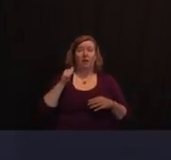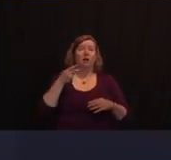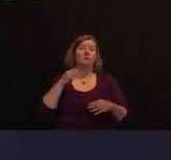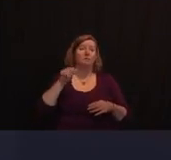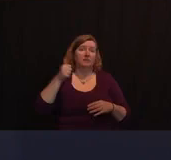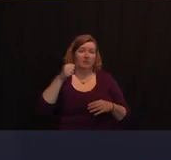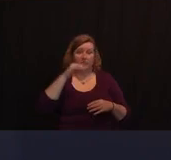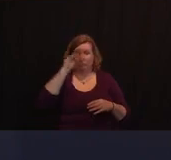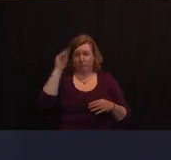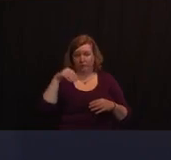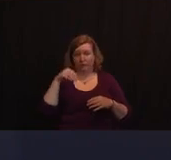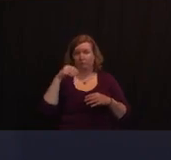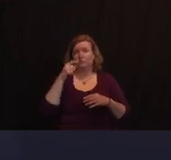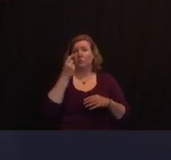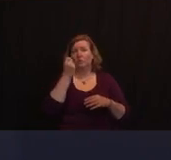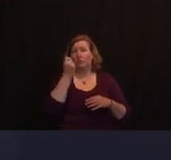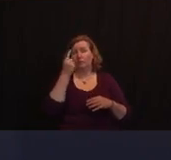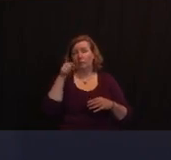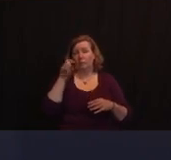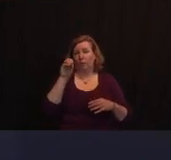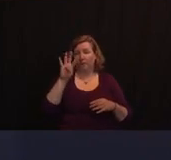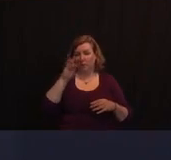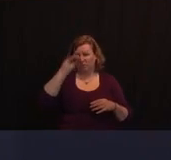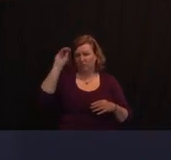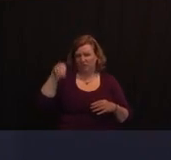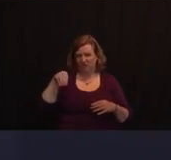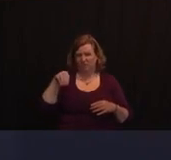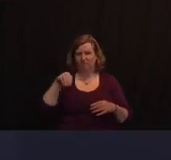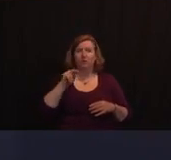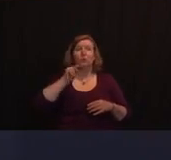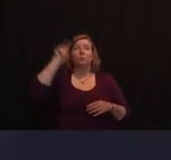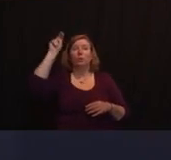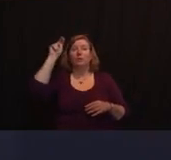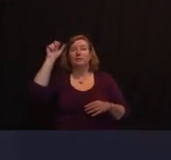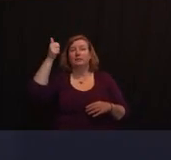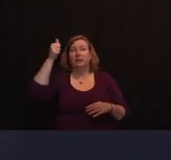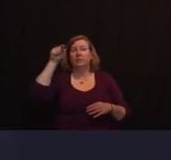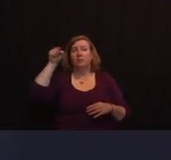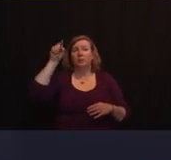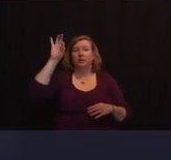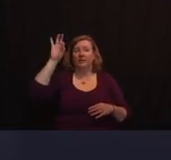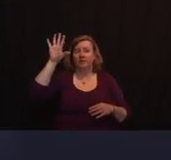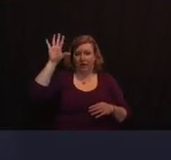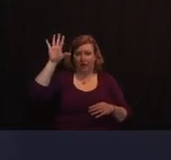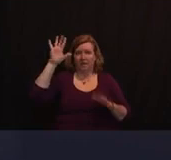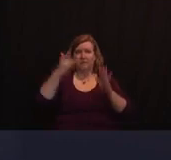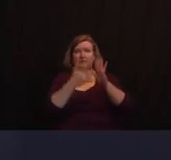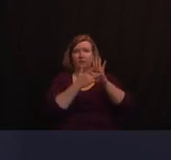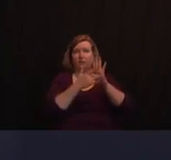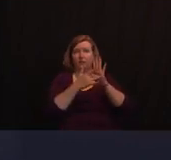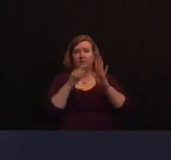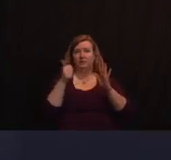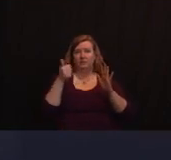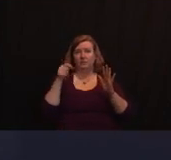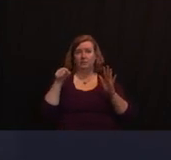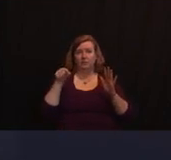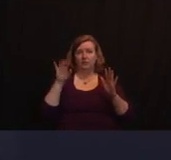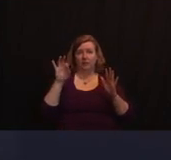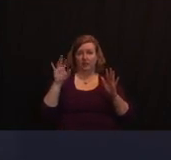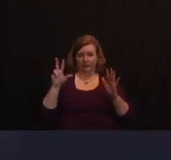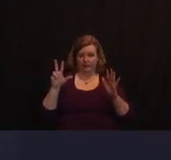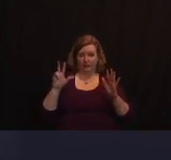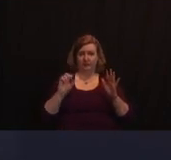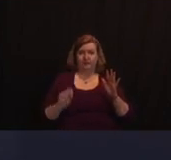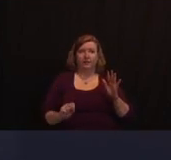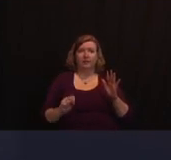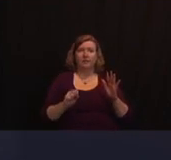of 11.04. The northern part of the state is 10.95, central 10.93, and the southern part of the